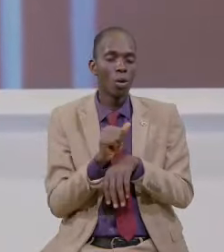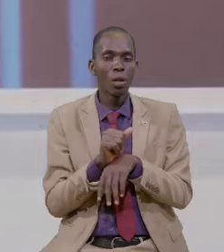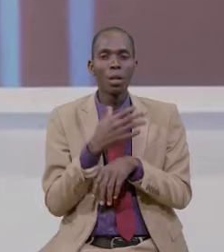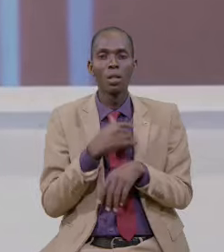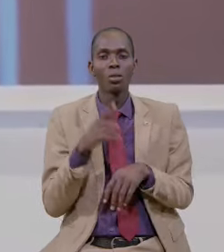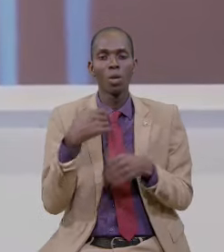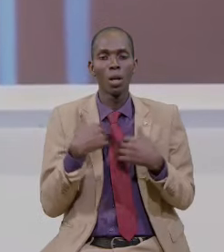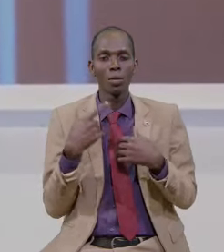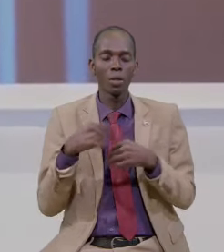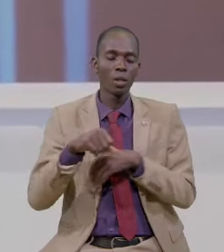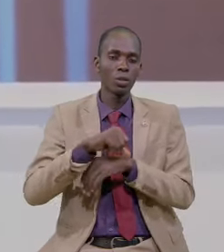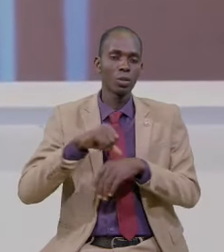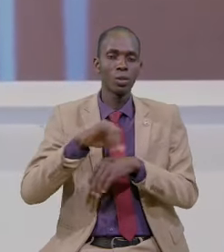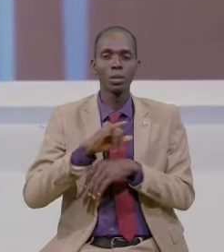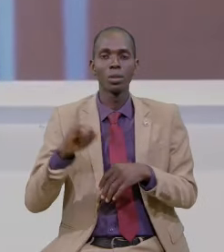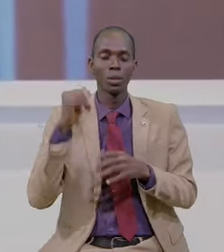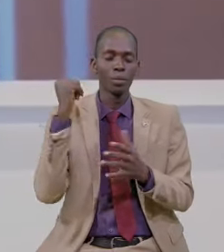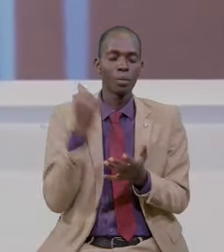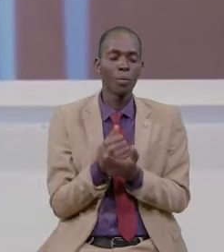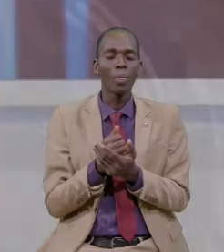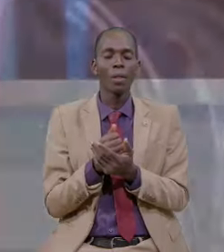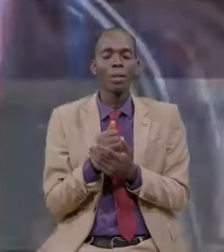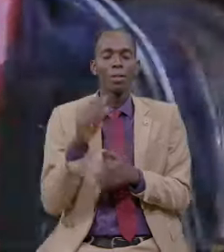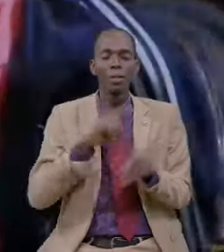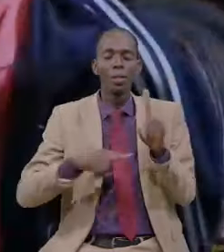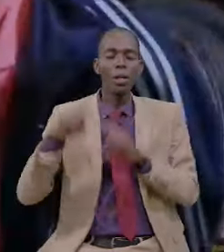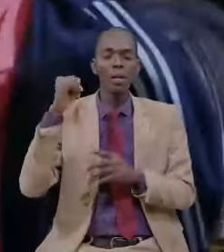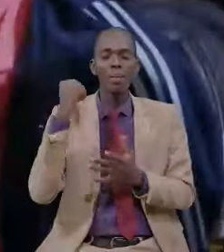anointing. If you're saying amen, say it very well.